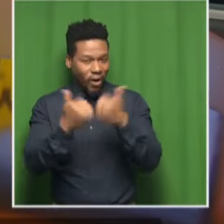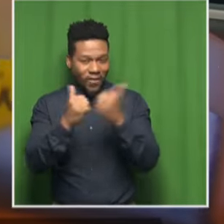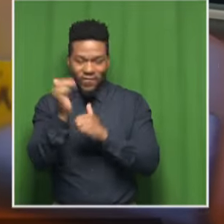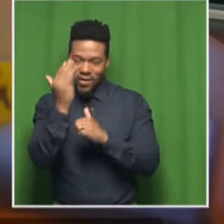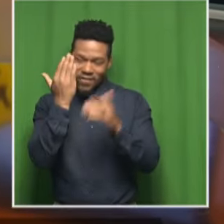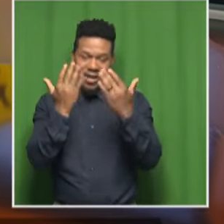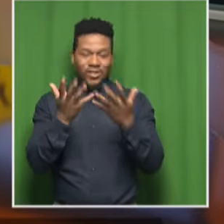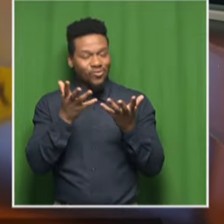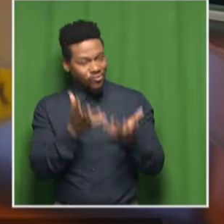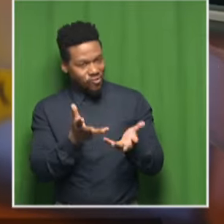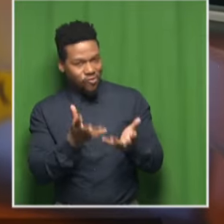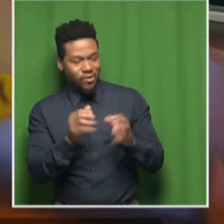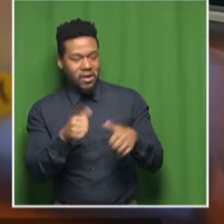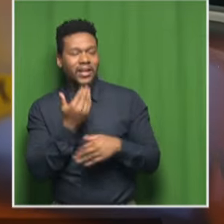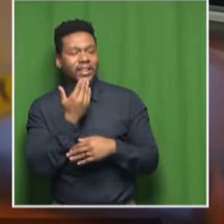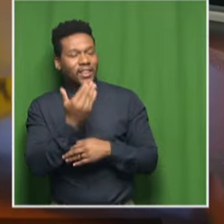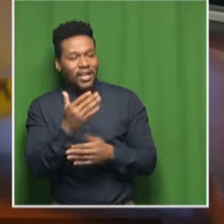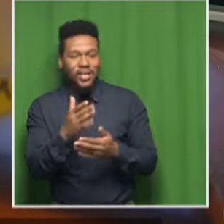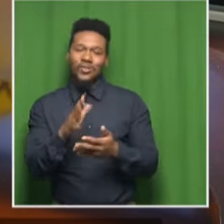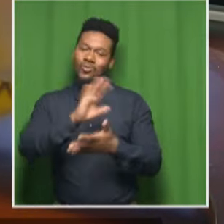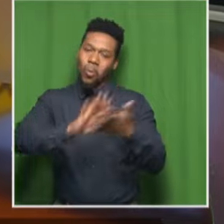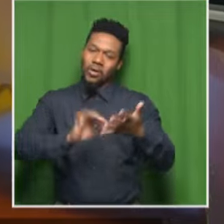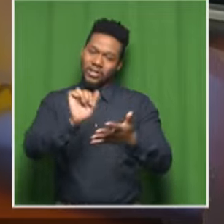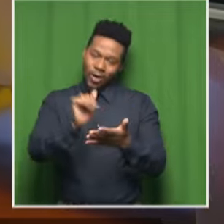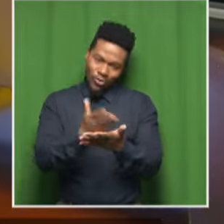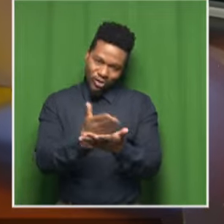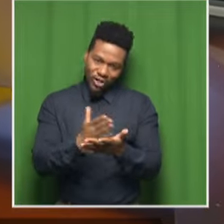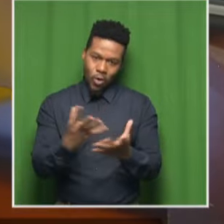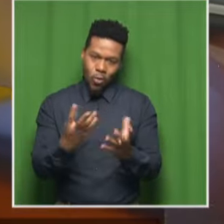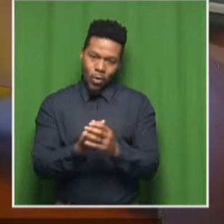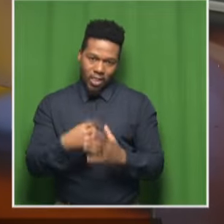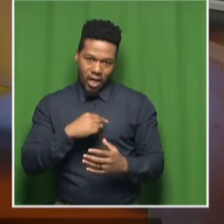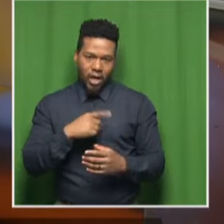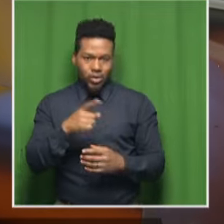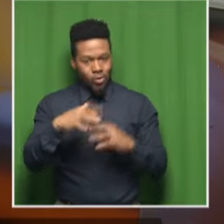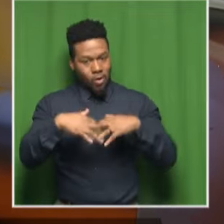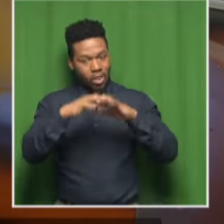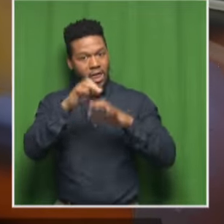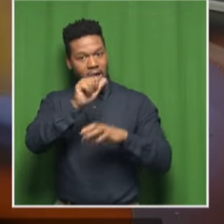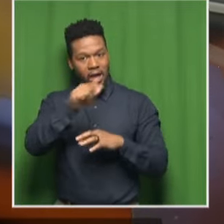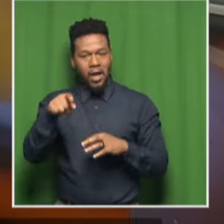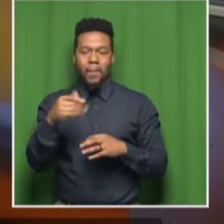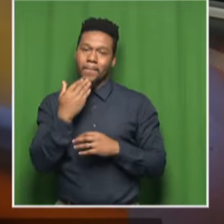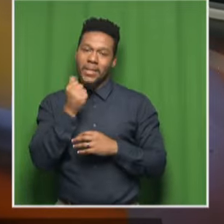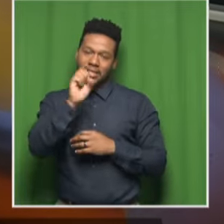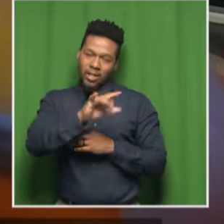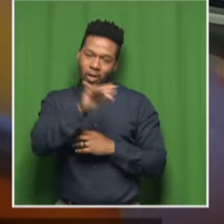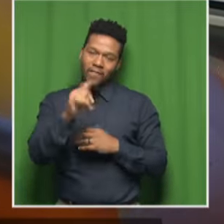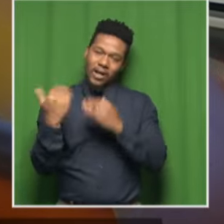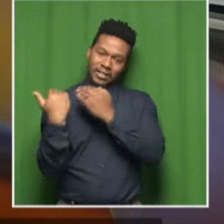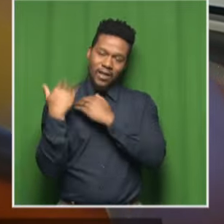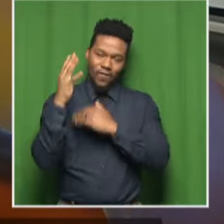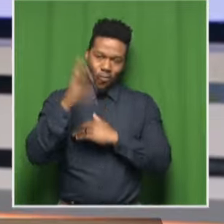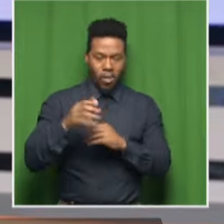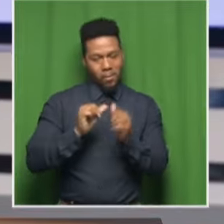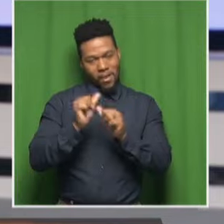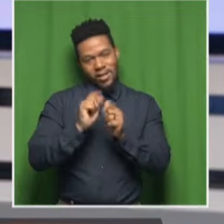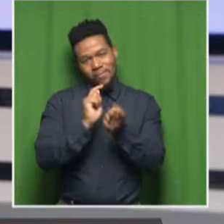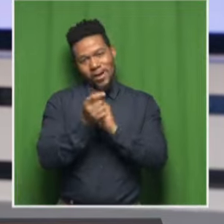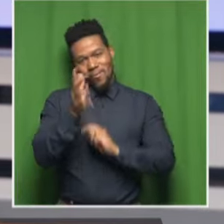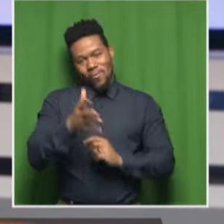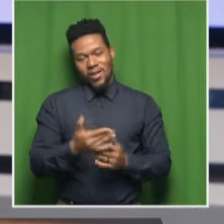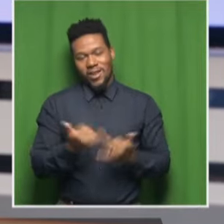there's that bigger vision. Yes. Thank you for sharing your story and for creating this app. May South Africa be safe and better for it. Going to leave that conversation there for now.